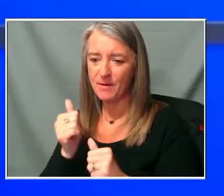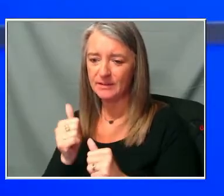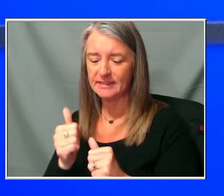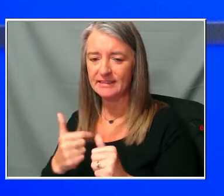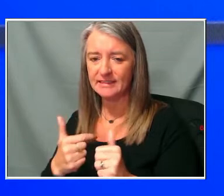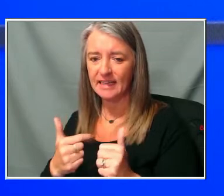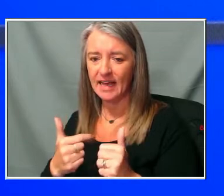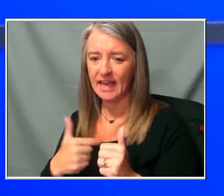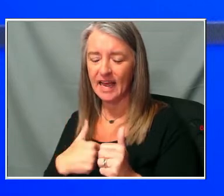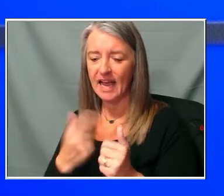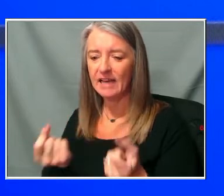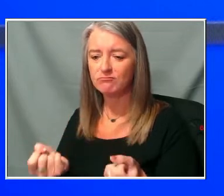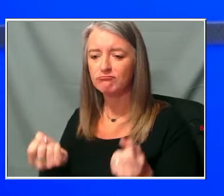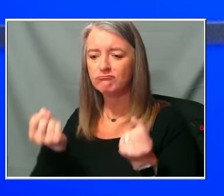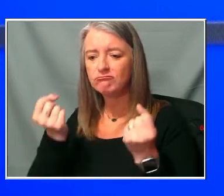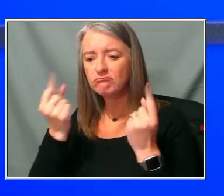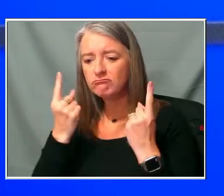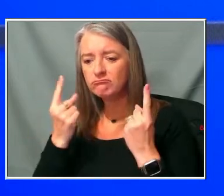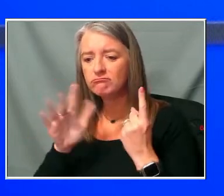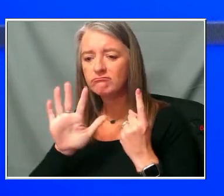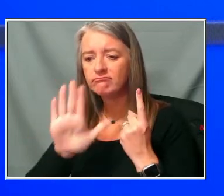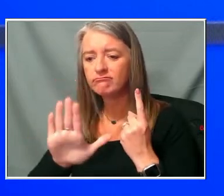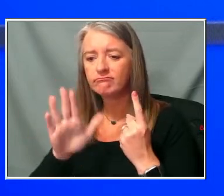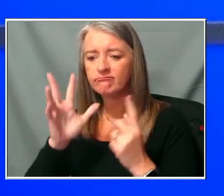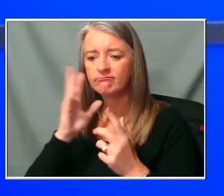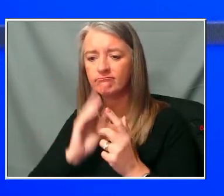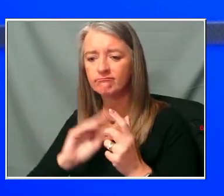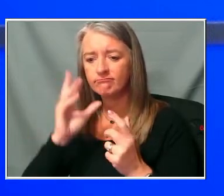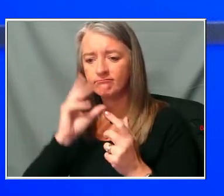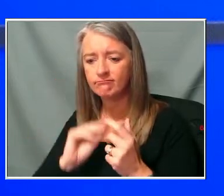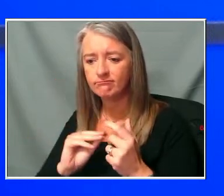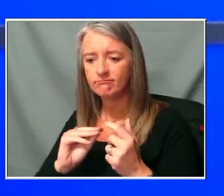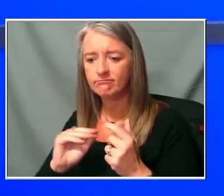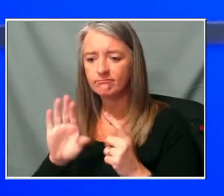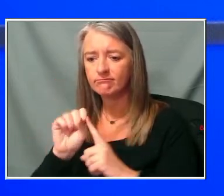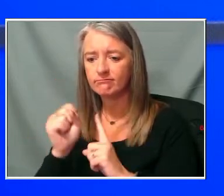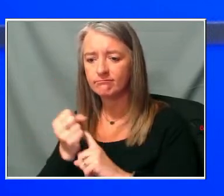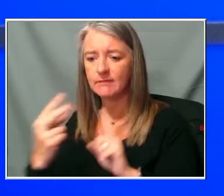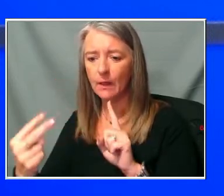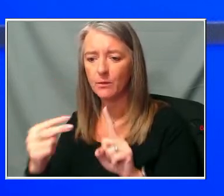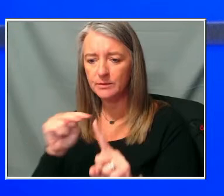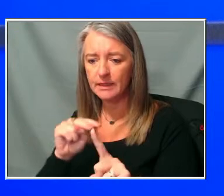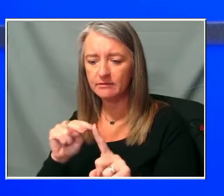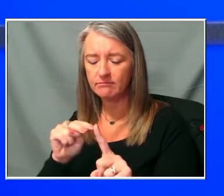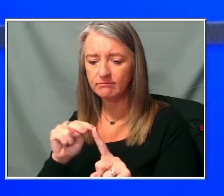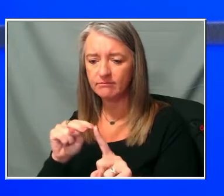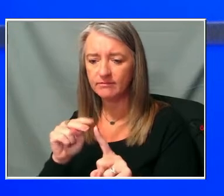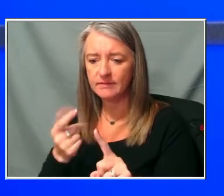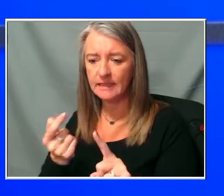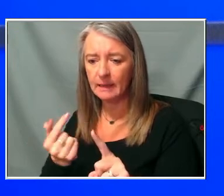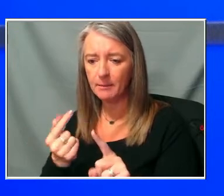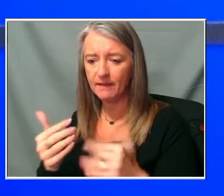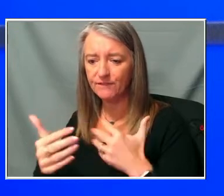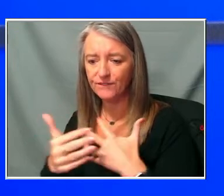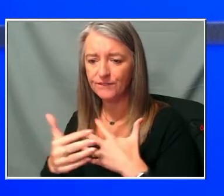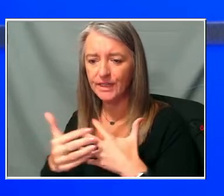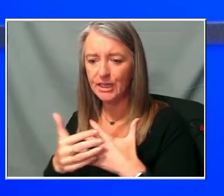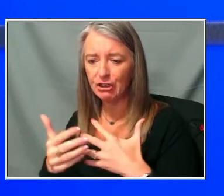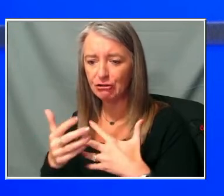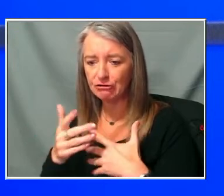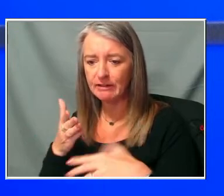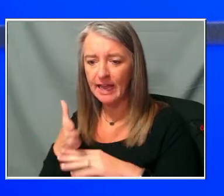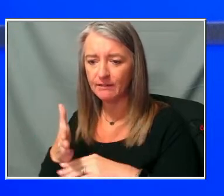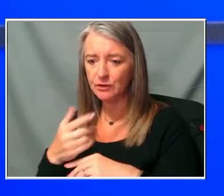I understand the situation of where they're at and what the perspective is of, there's that little fear after you are